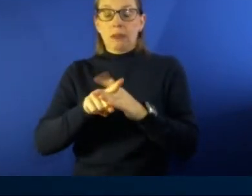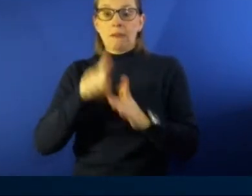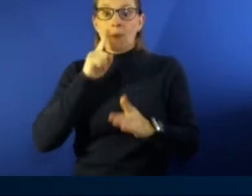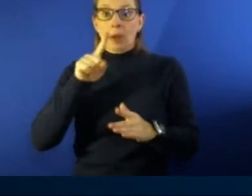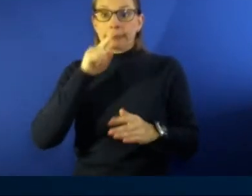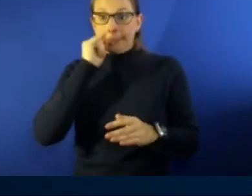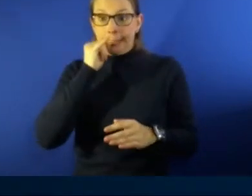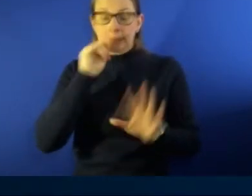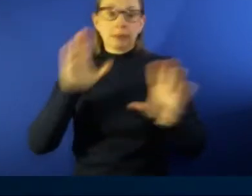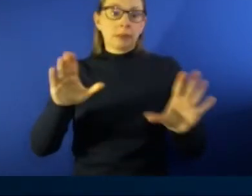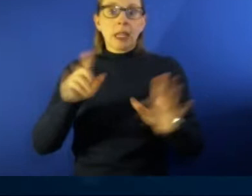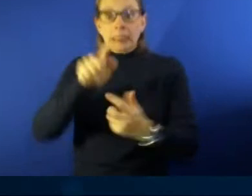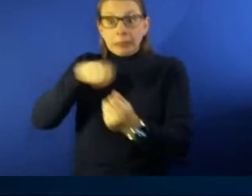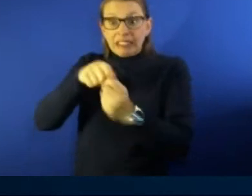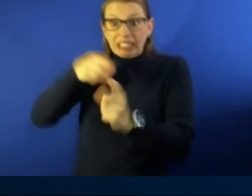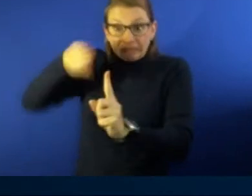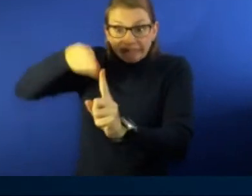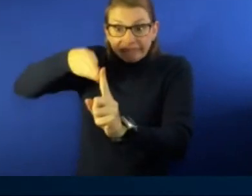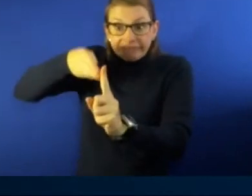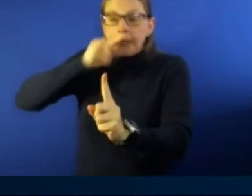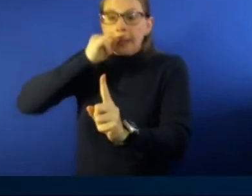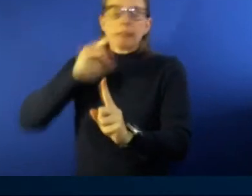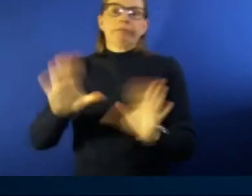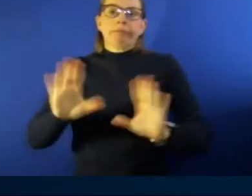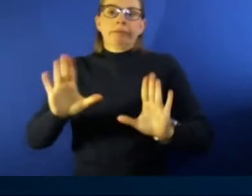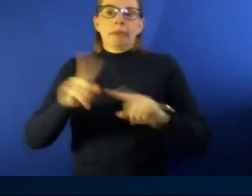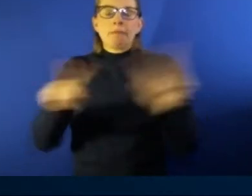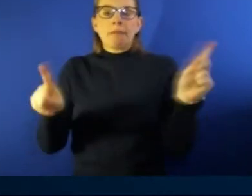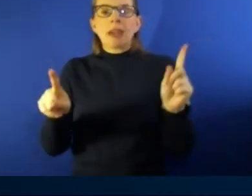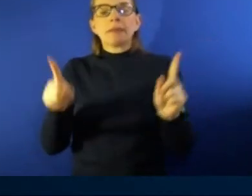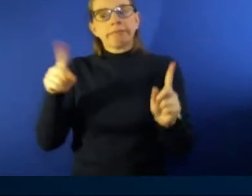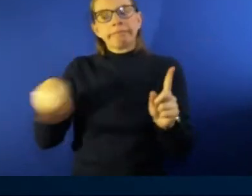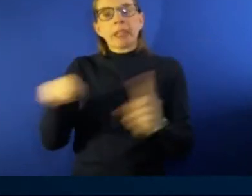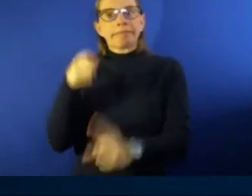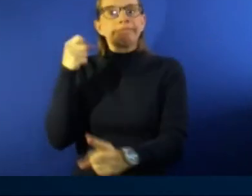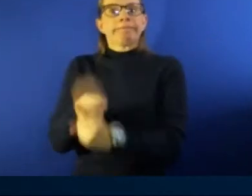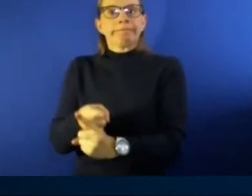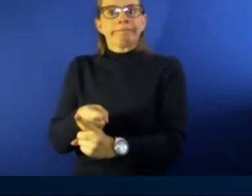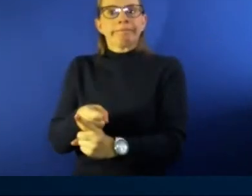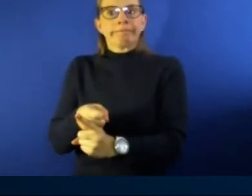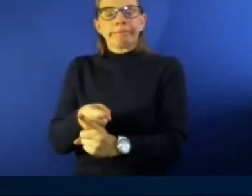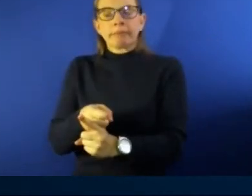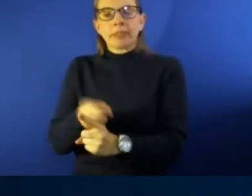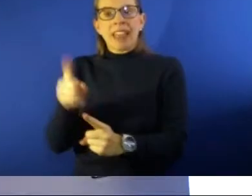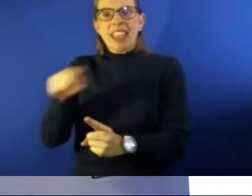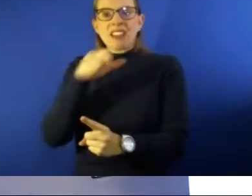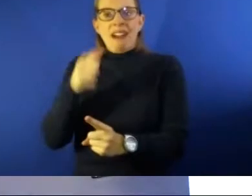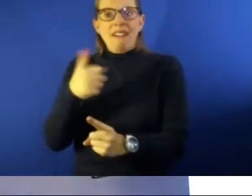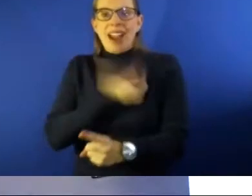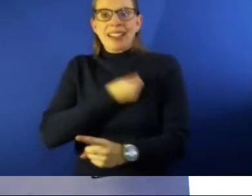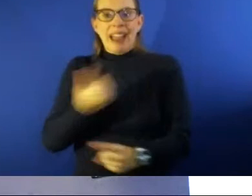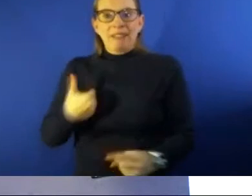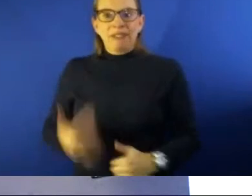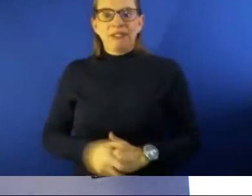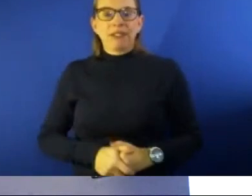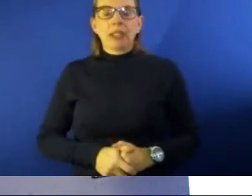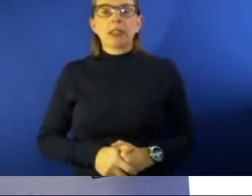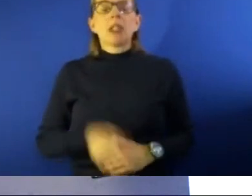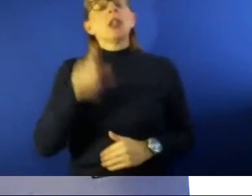goes specifically after kids, but they are the largest group of people who remain unvaccinated. Well, and what I hear you saying is that so when